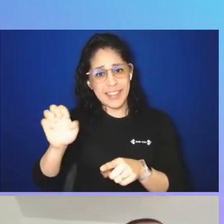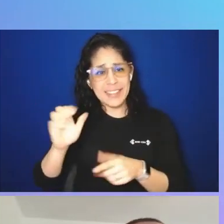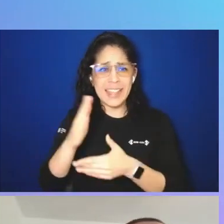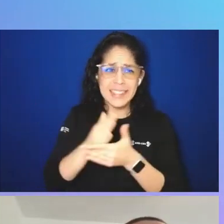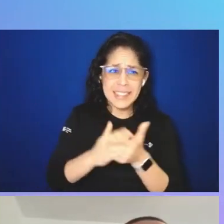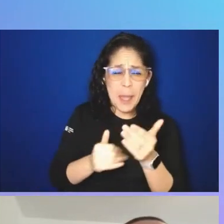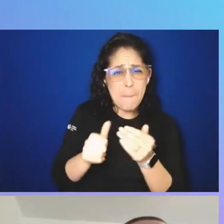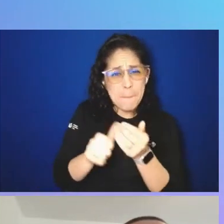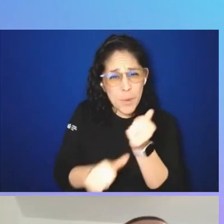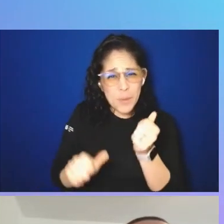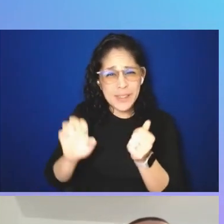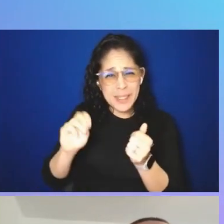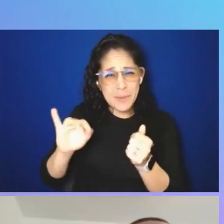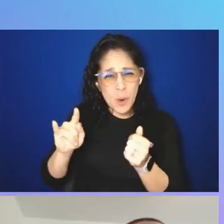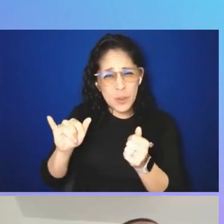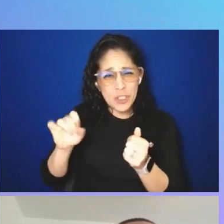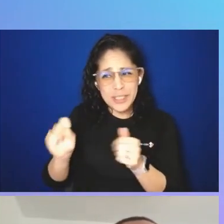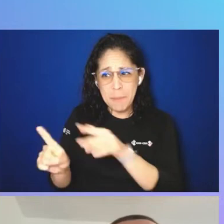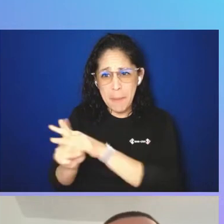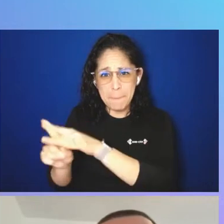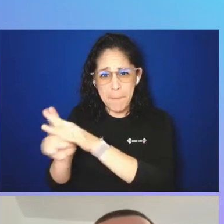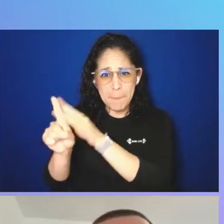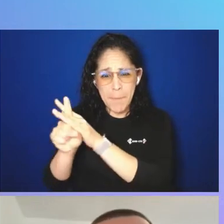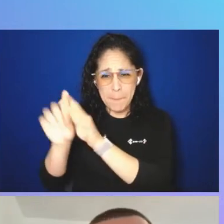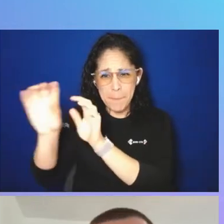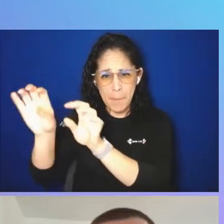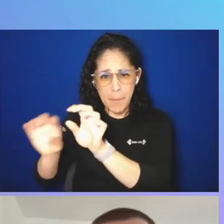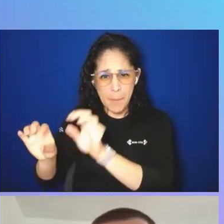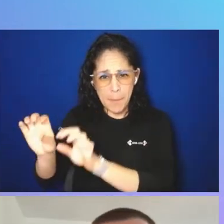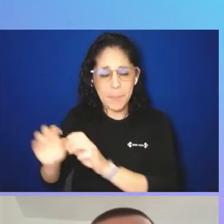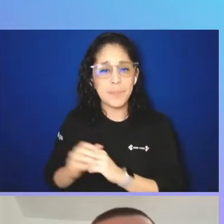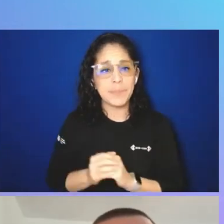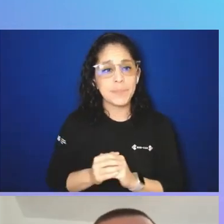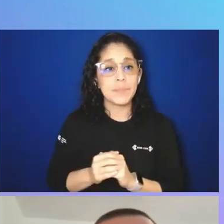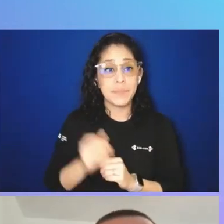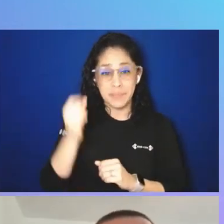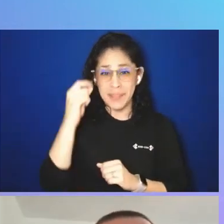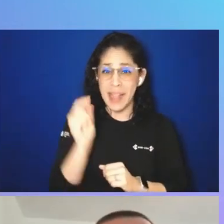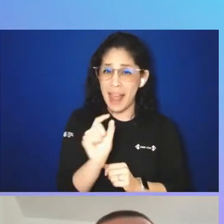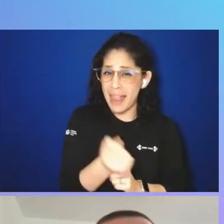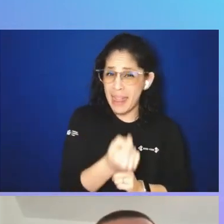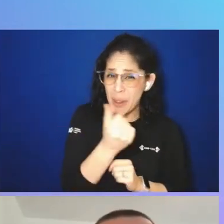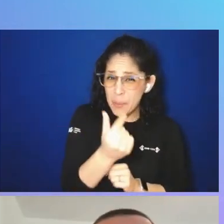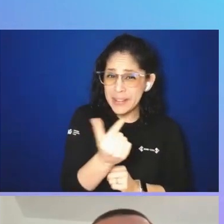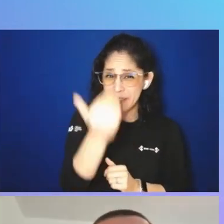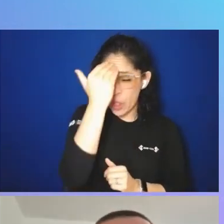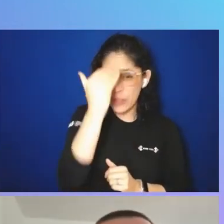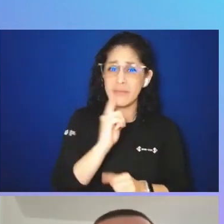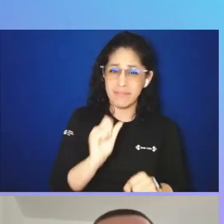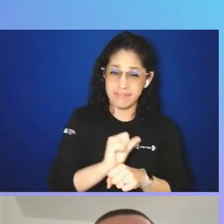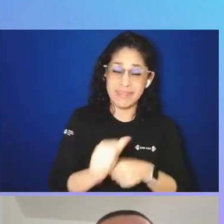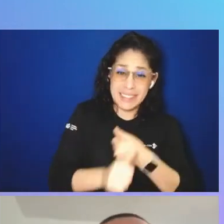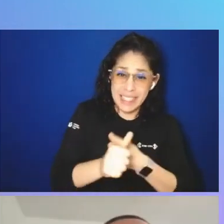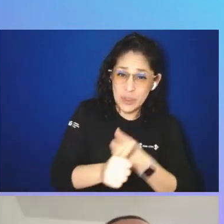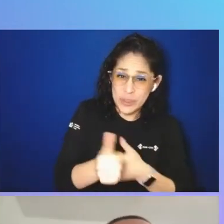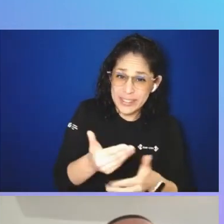on screen. Clearly, a little knowledge is a dangerous thing. Designing for the web is and should